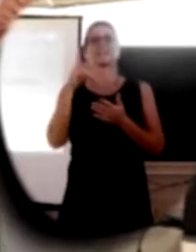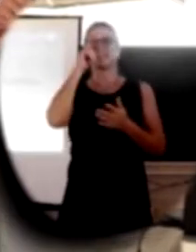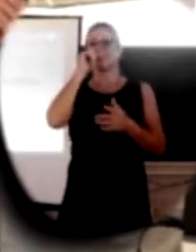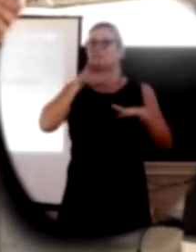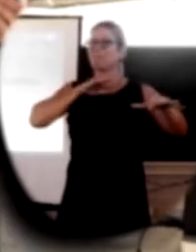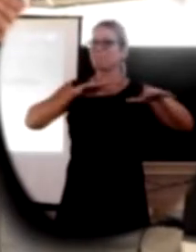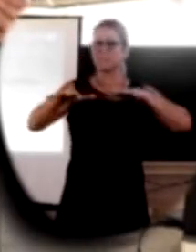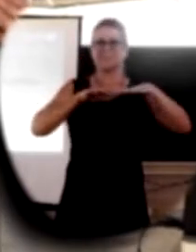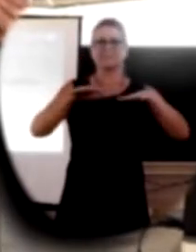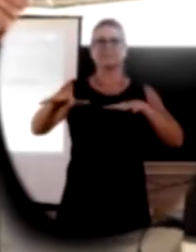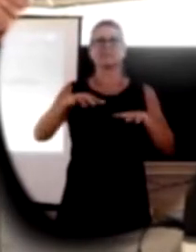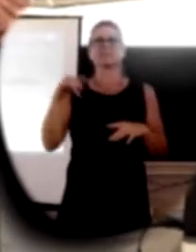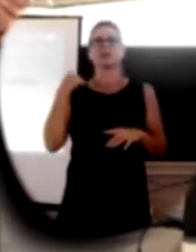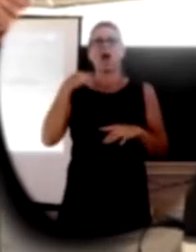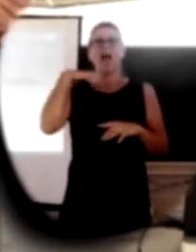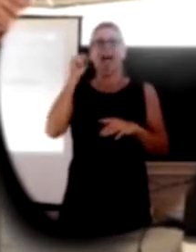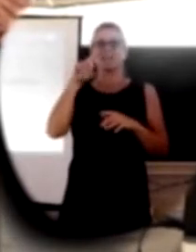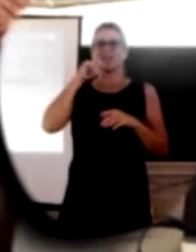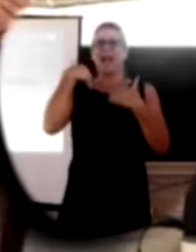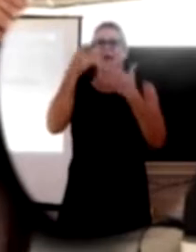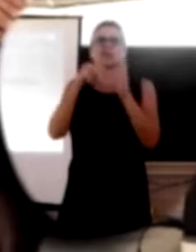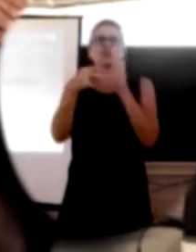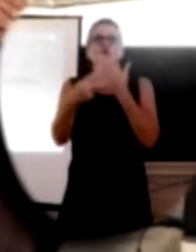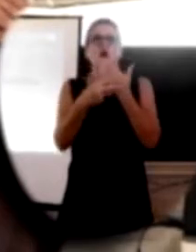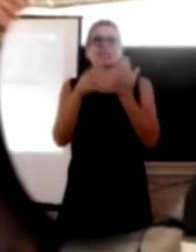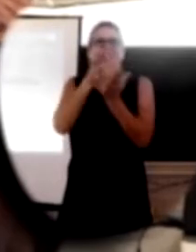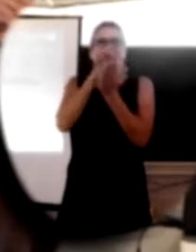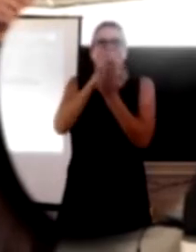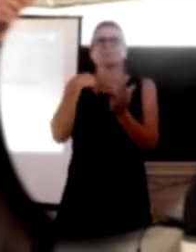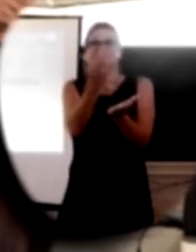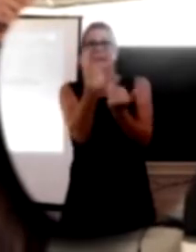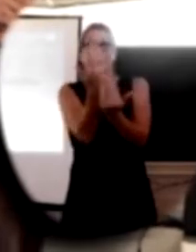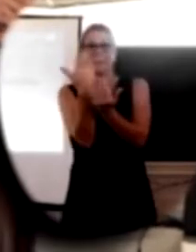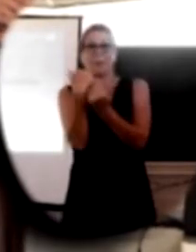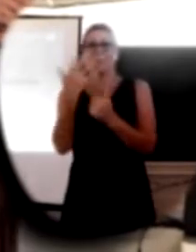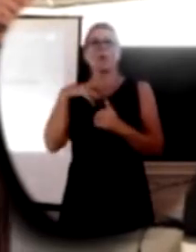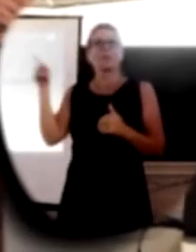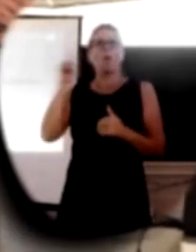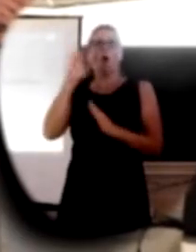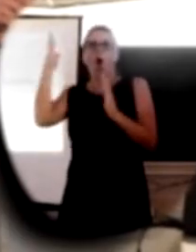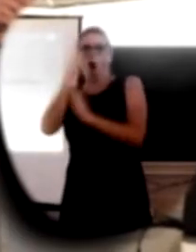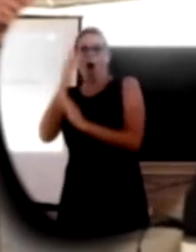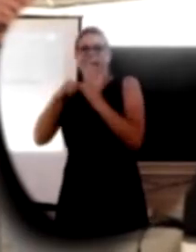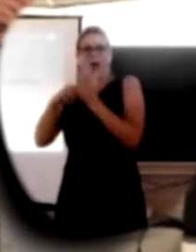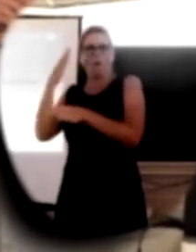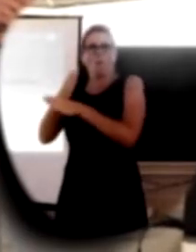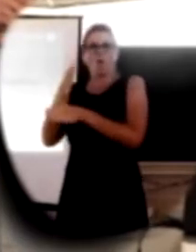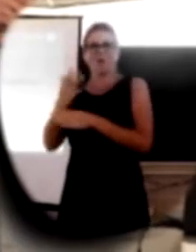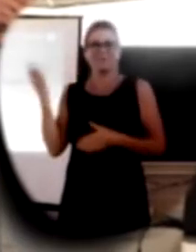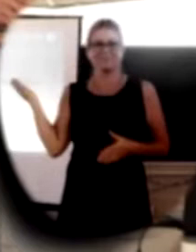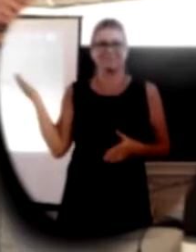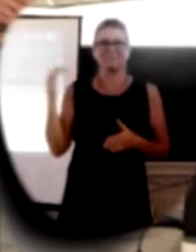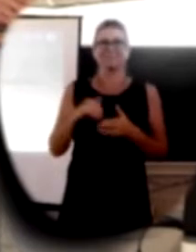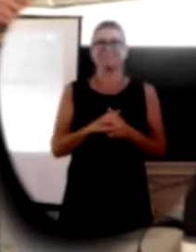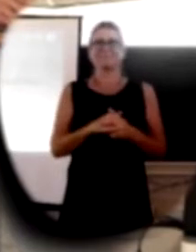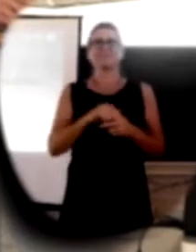I had to get them out here with toasted cheese sandwiches because they were all hiding in clinics doing work, but here they are, and